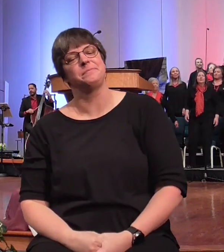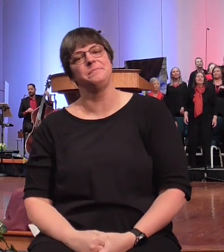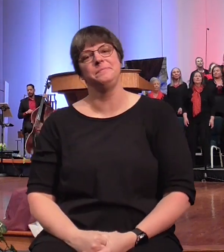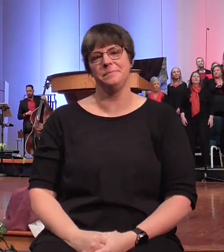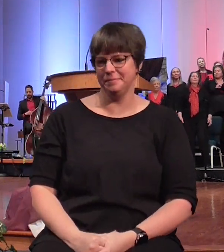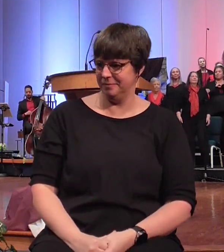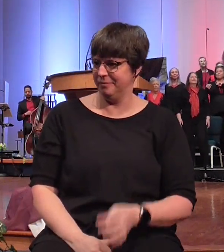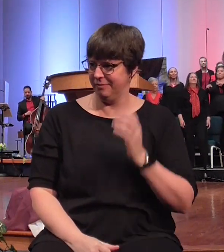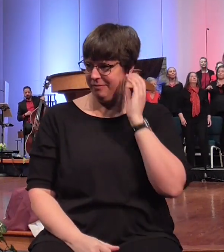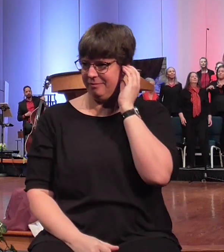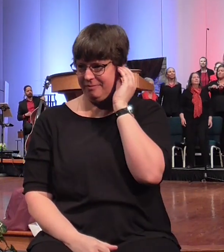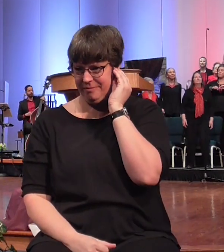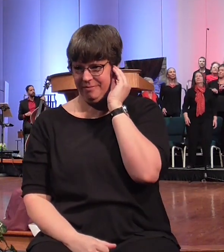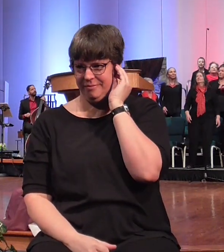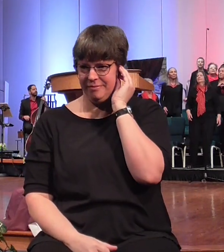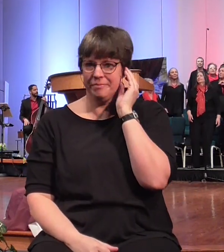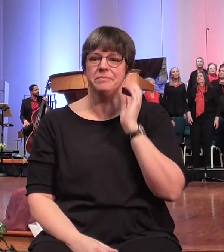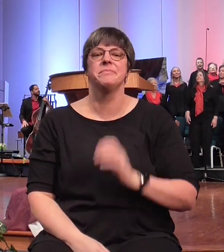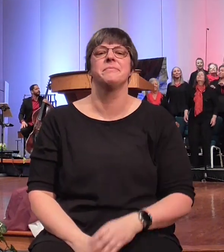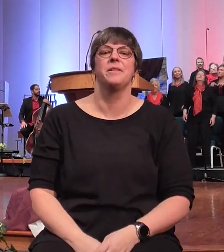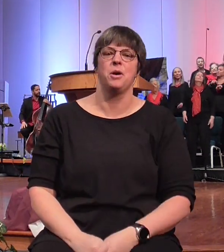joy.